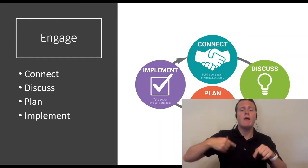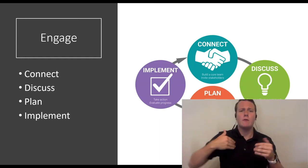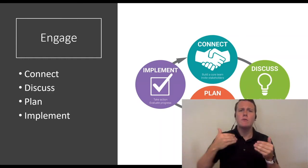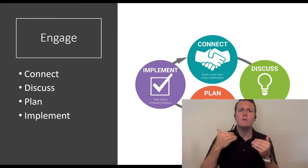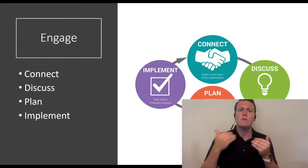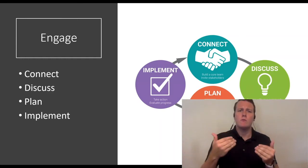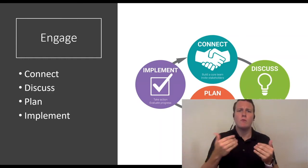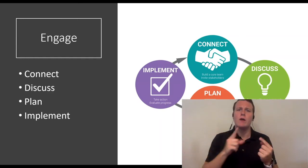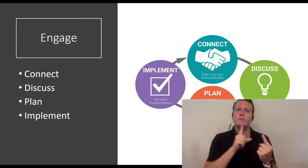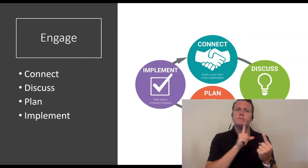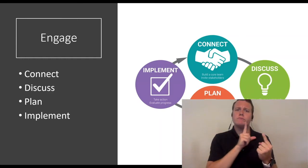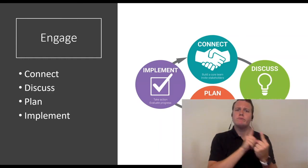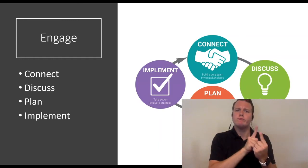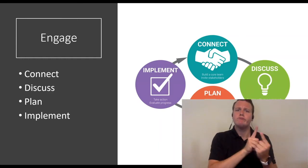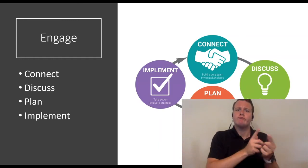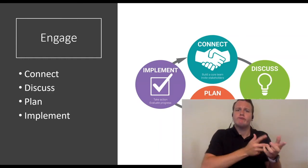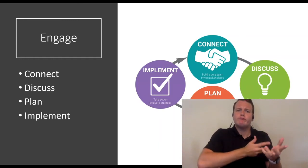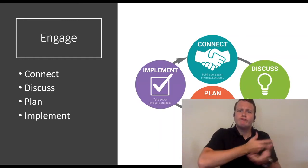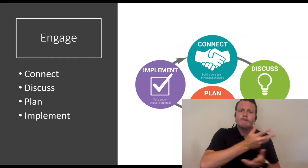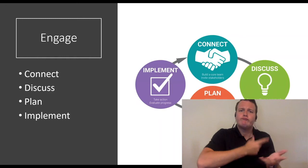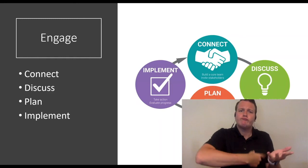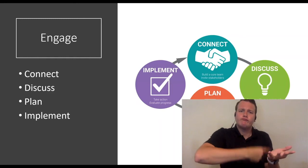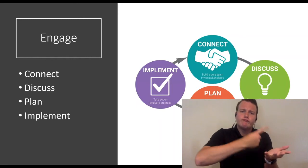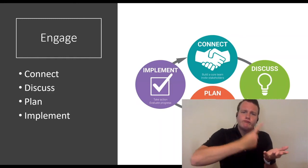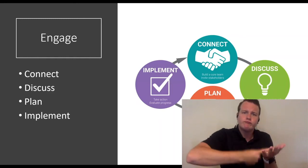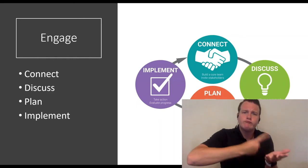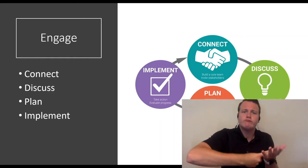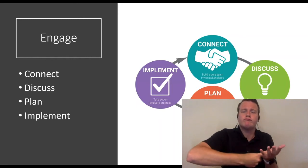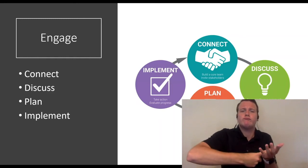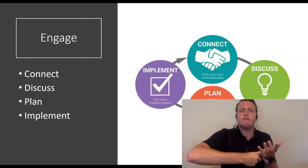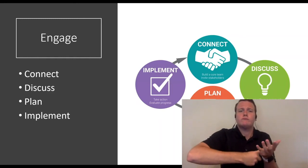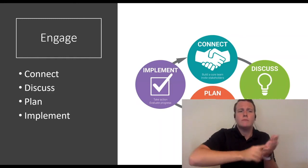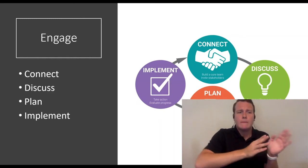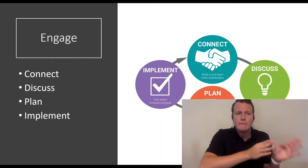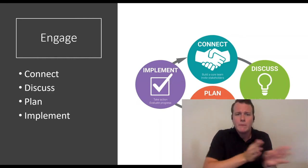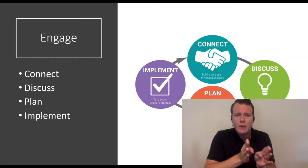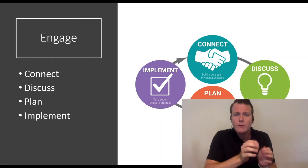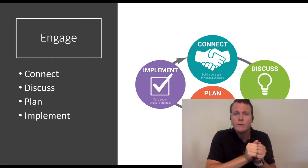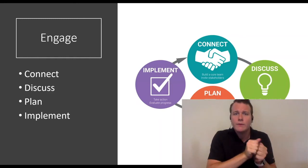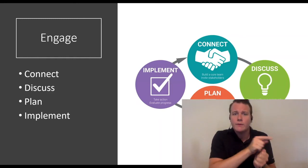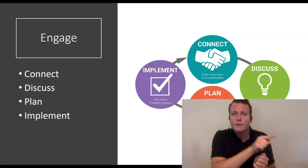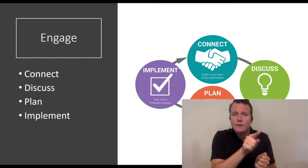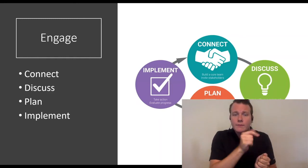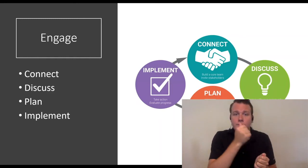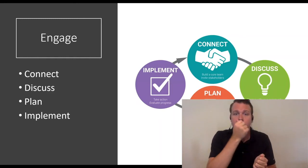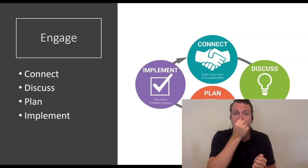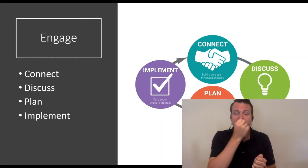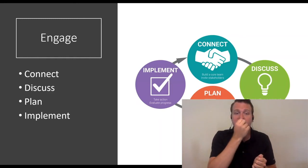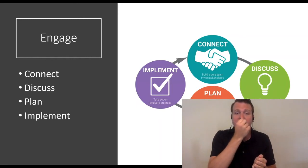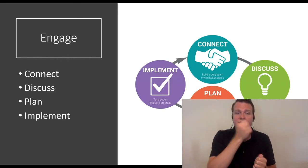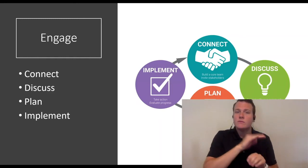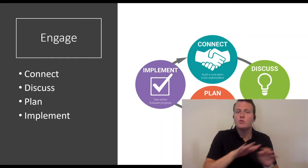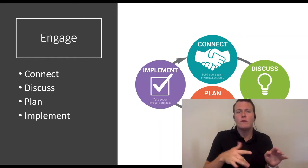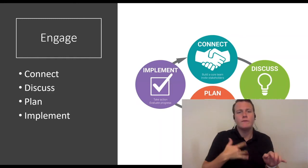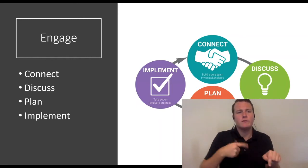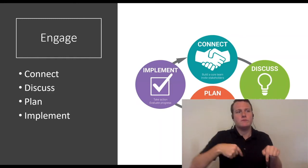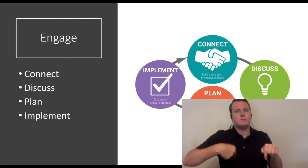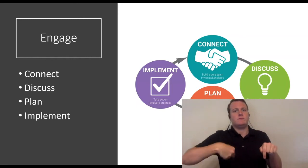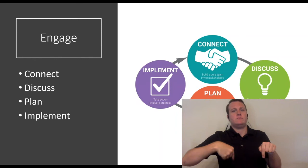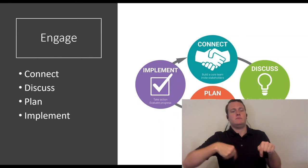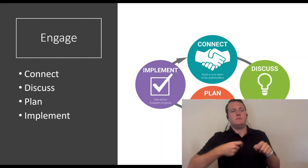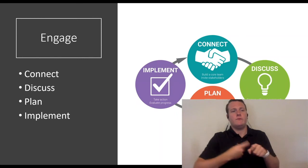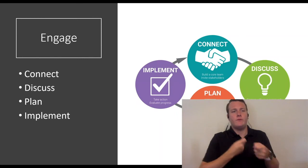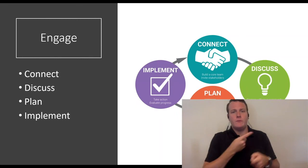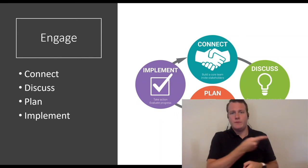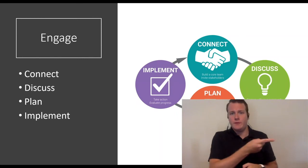up. Don't be afraid to talk to them. Engage with them. Discuss with them. Plan with them. And don't be intimidated by